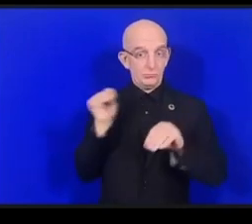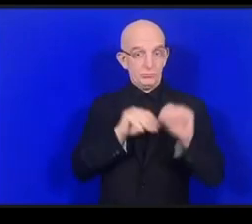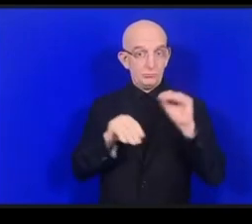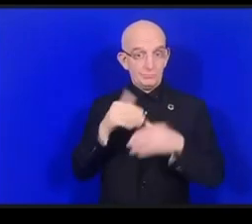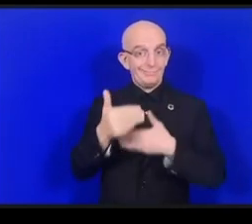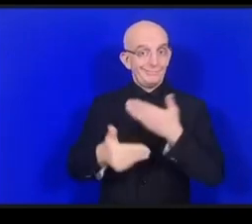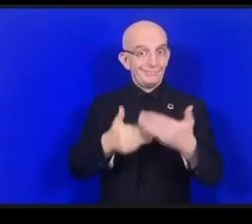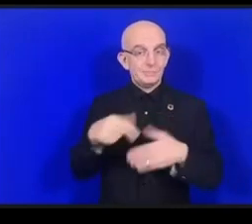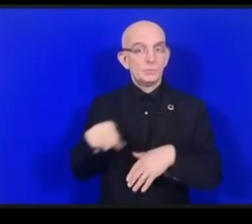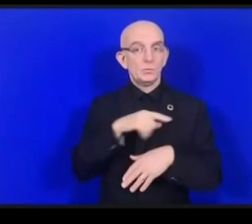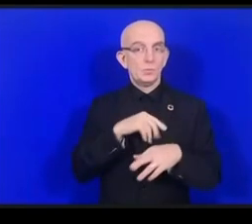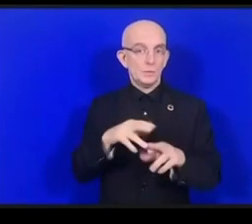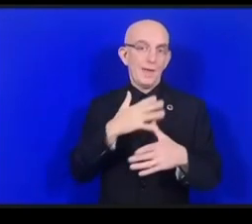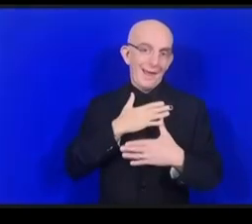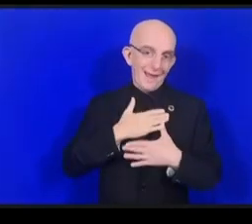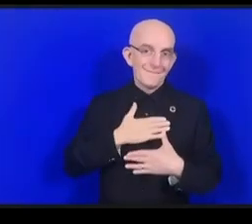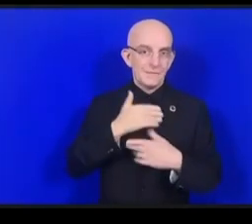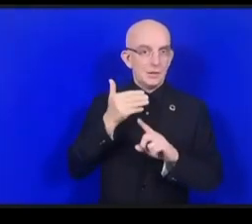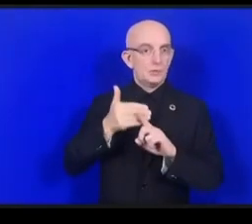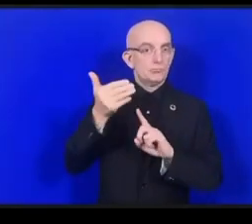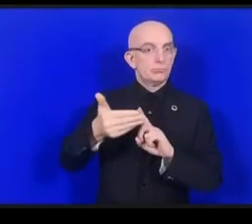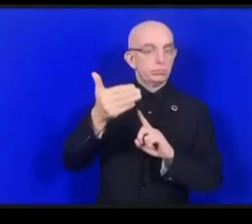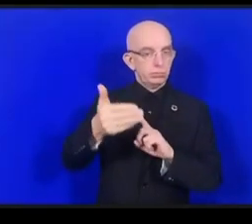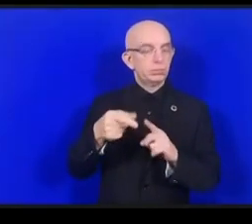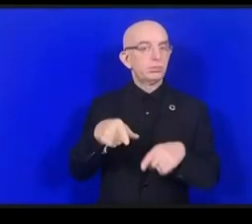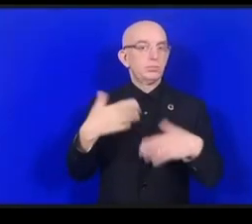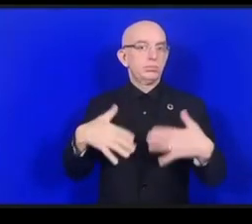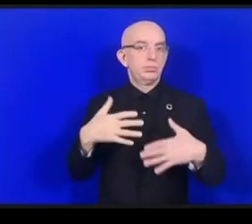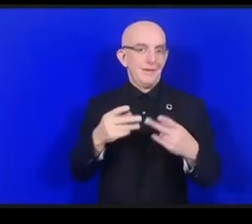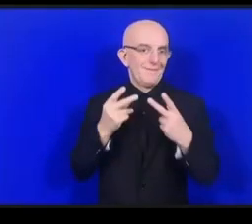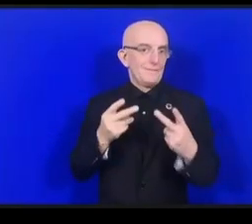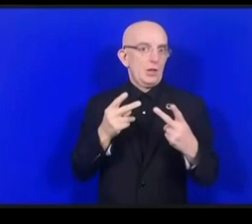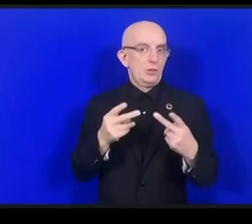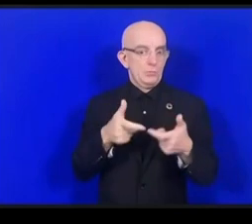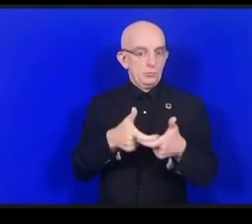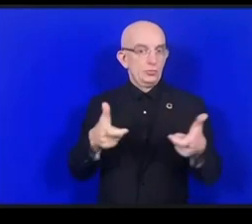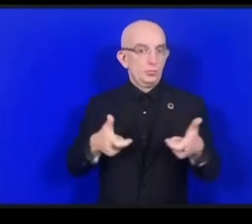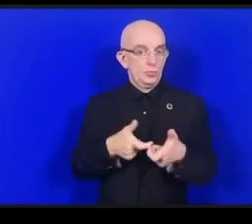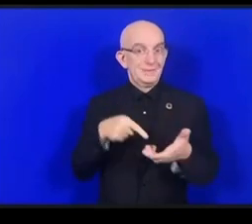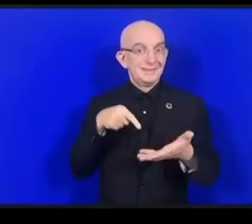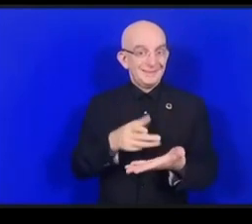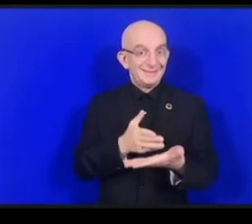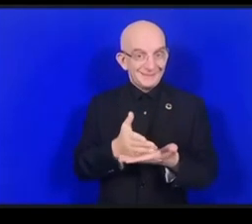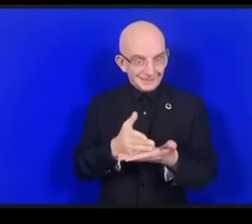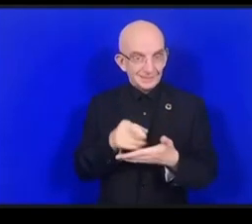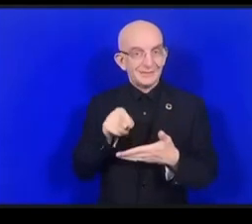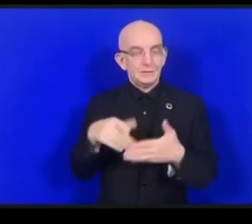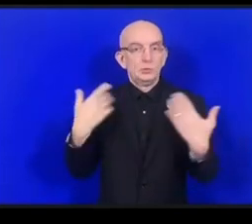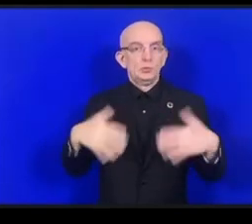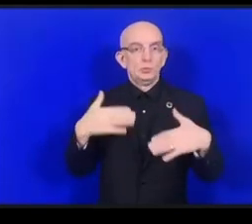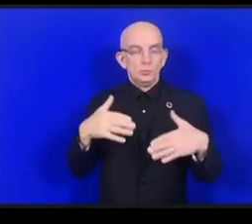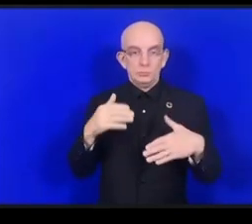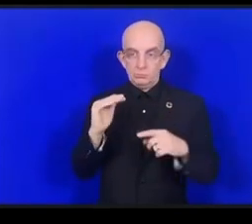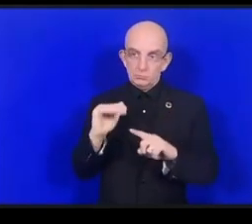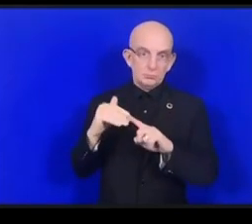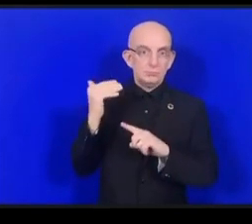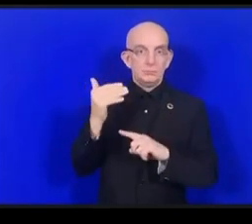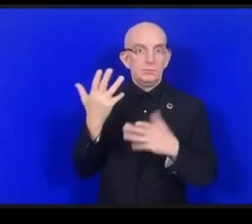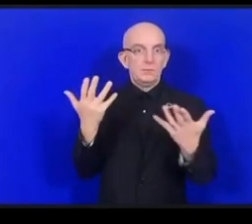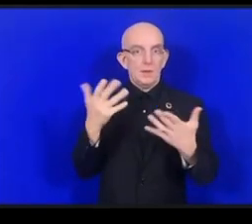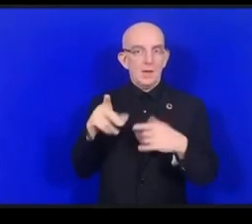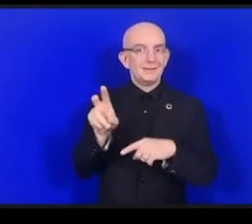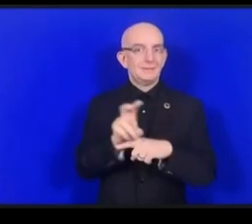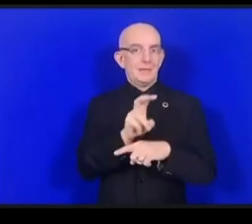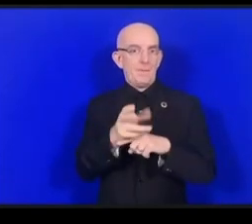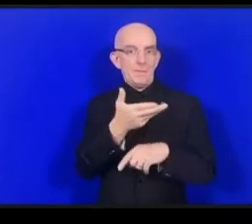be a reference point for internet stakeholders, users, purchasers, and so on in the future. So we've